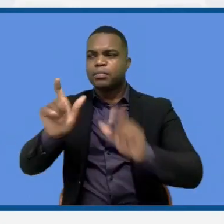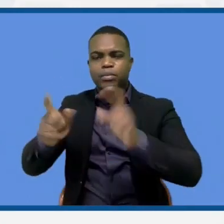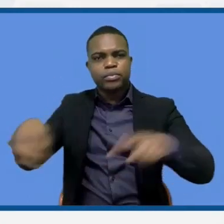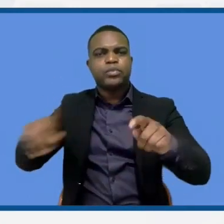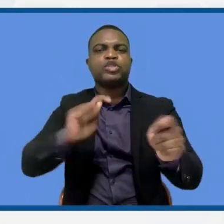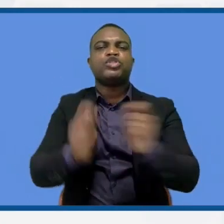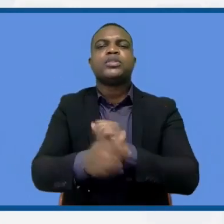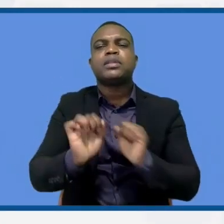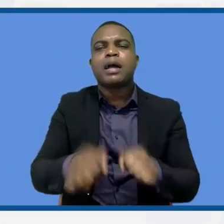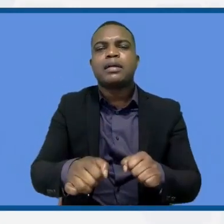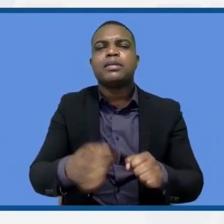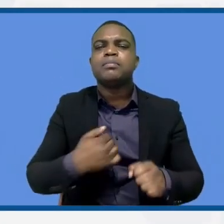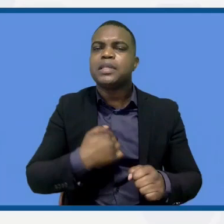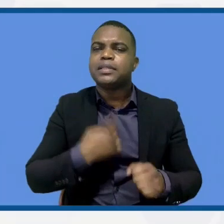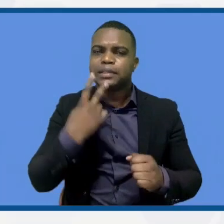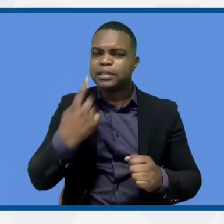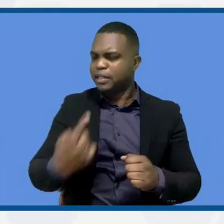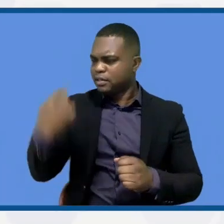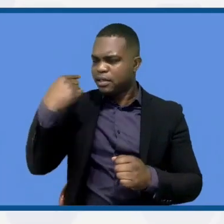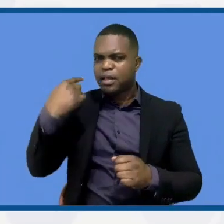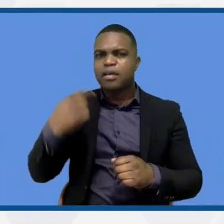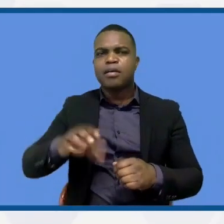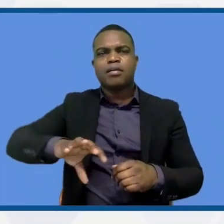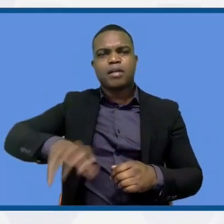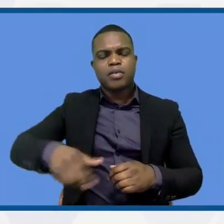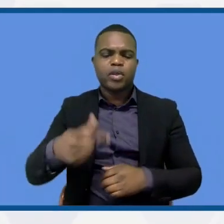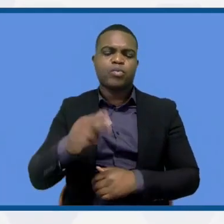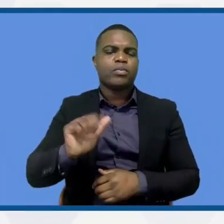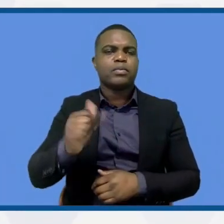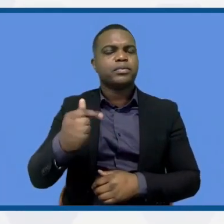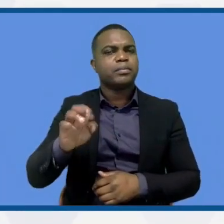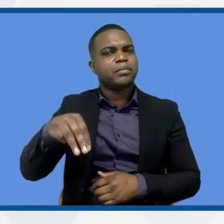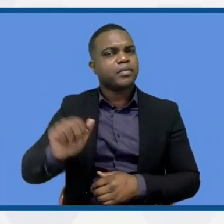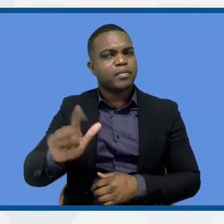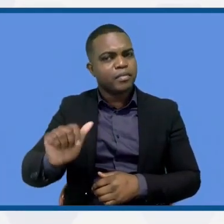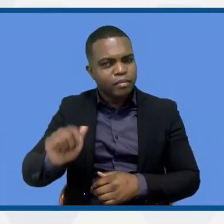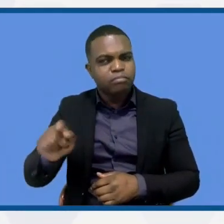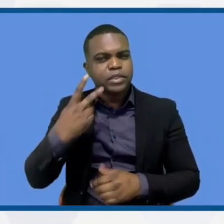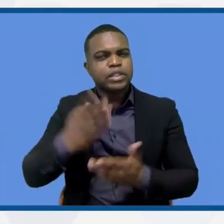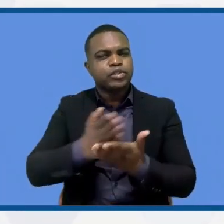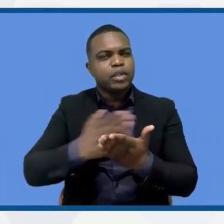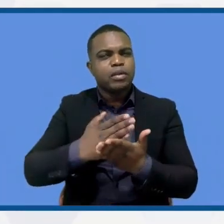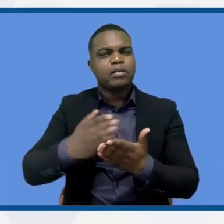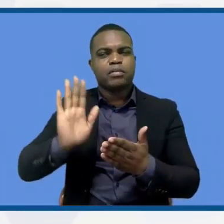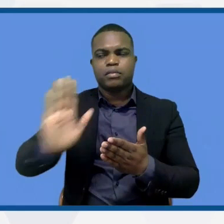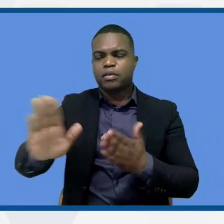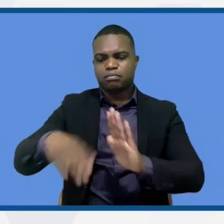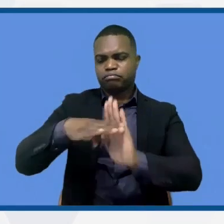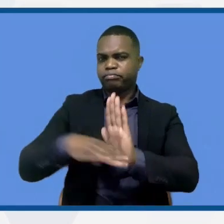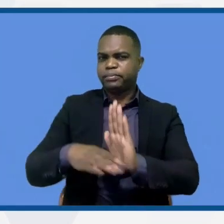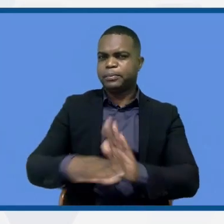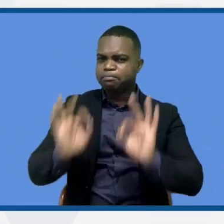It's a local decision. And so we have to use behavioral science to really get states to adopt. We can encourage, we